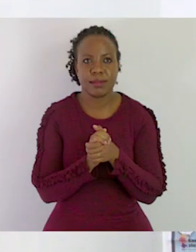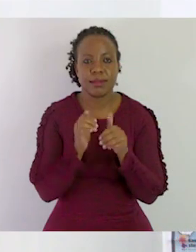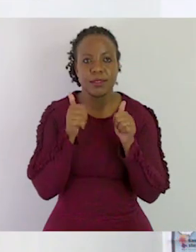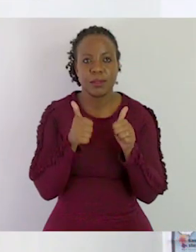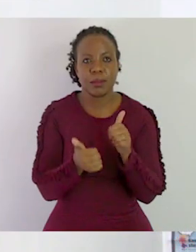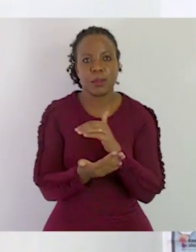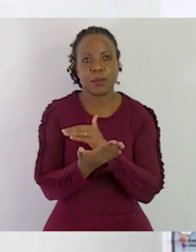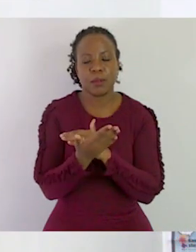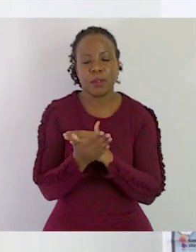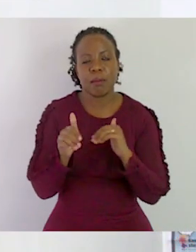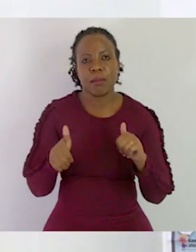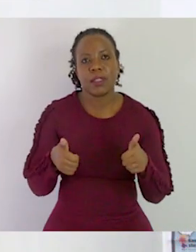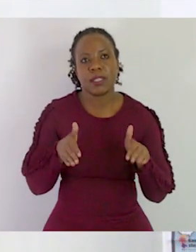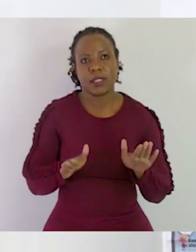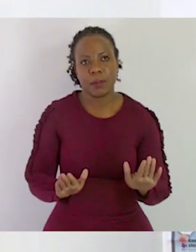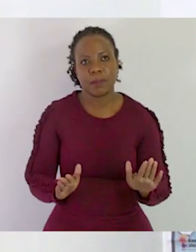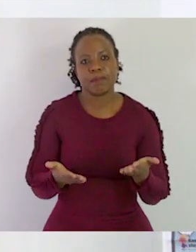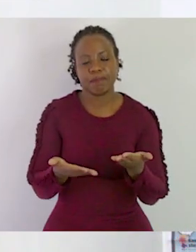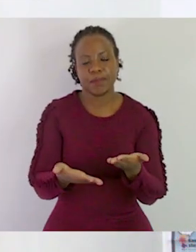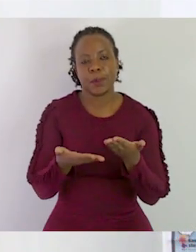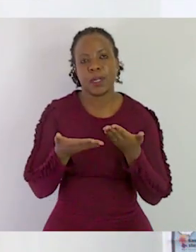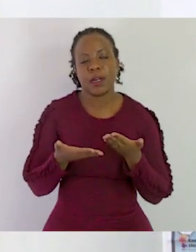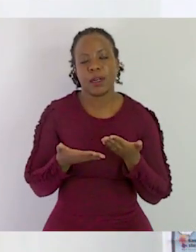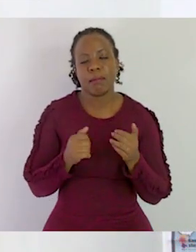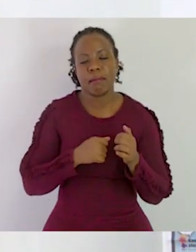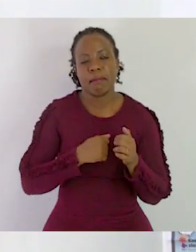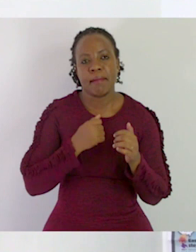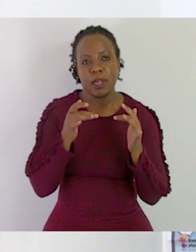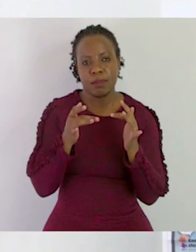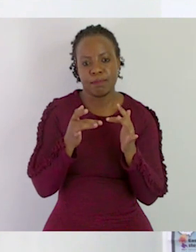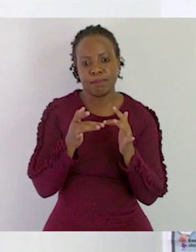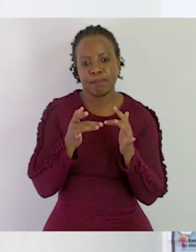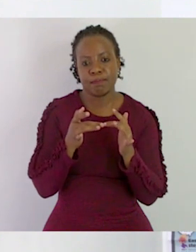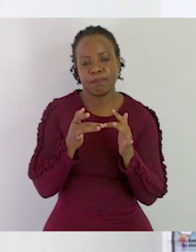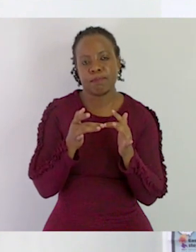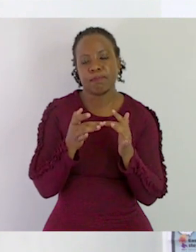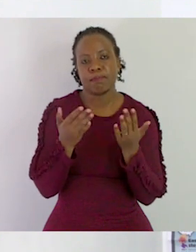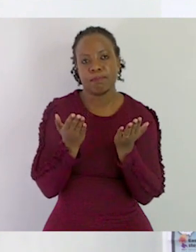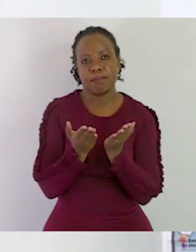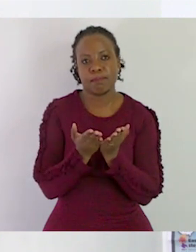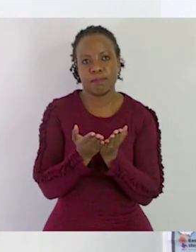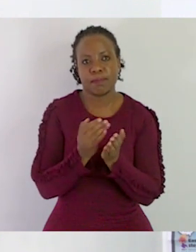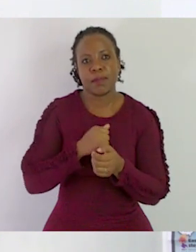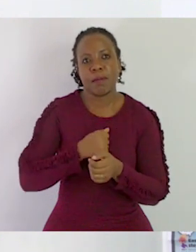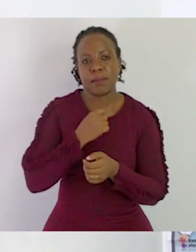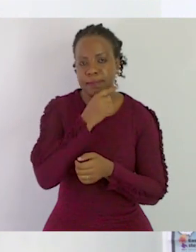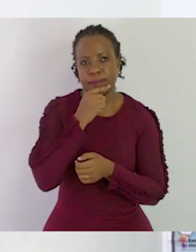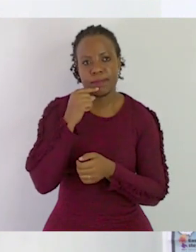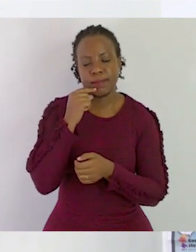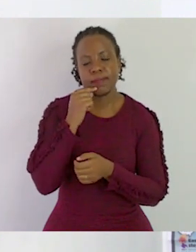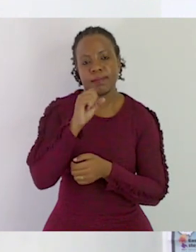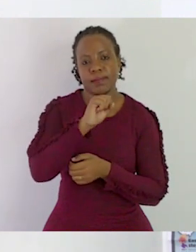Good morning, boys and girls. Welcome to my zone online school. My name is Oswald